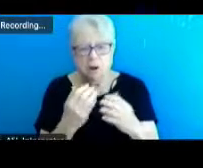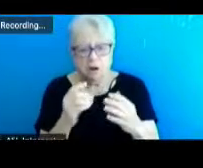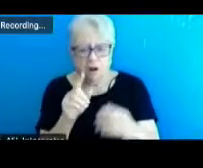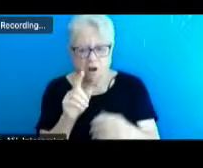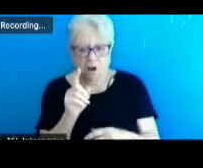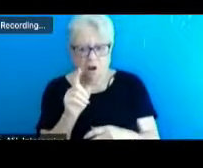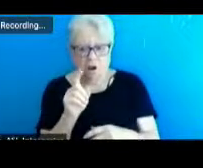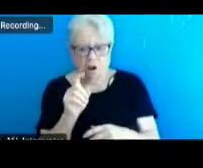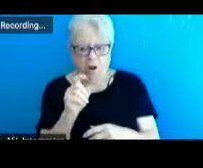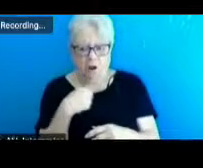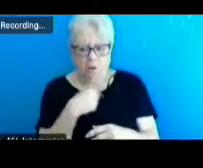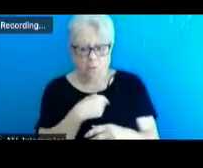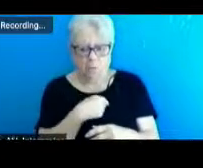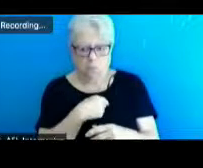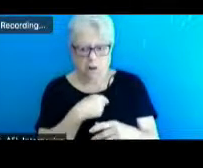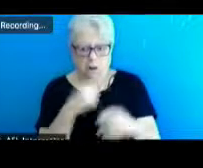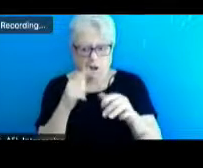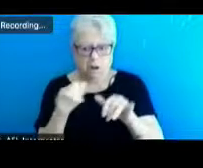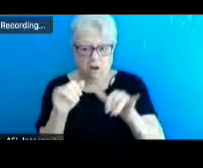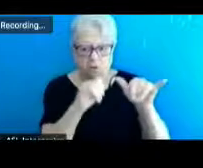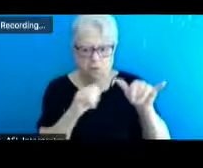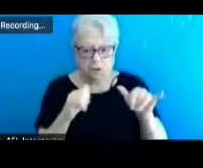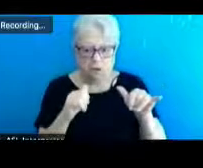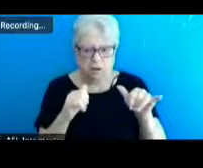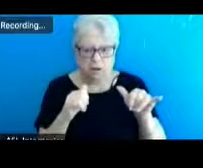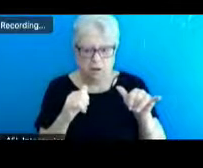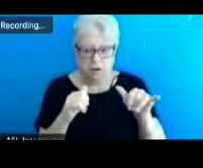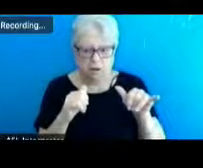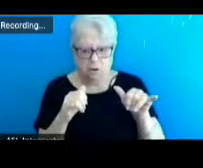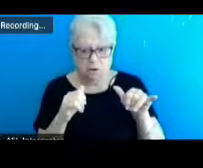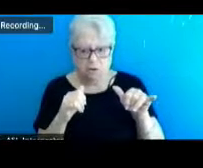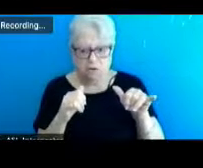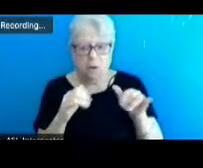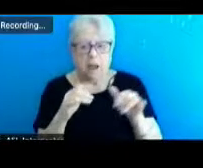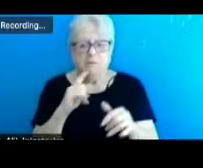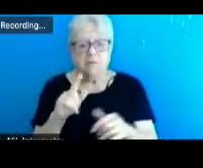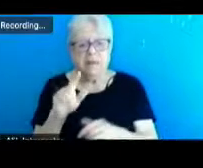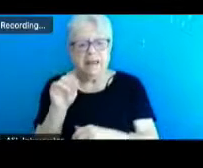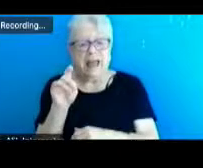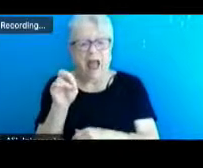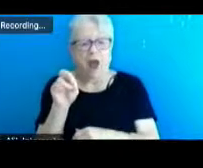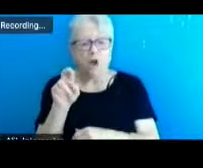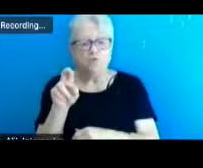we have a consensus to forward the counteroffer.